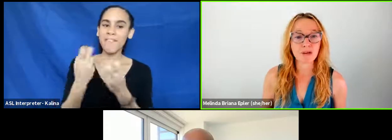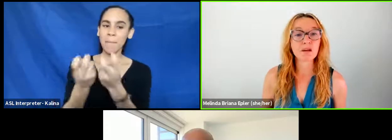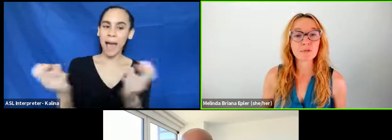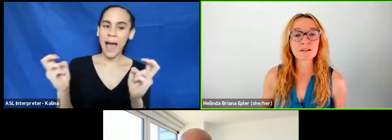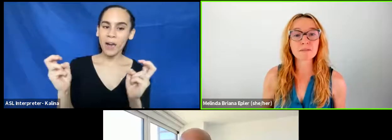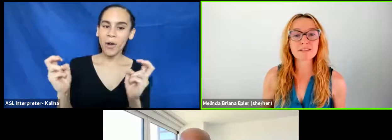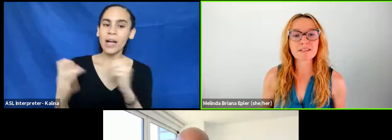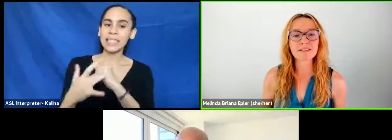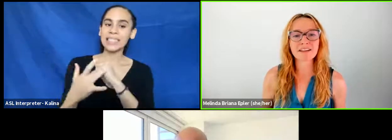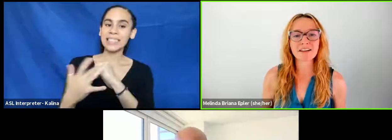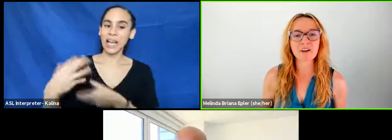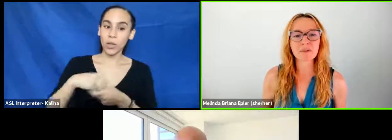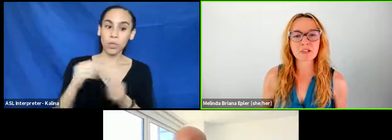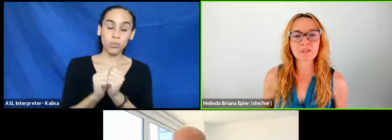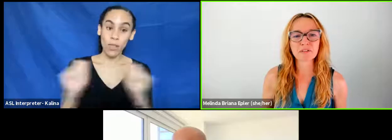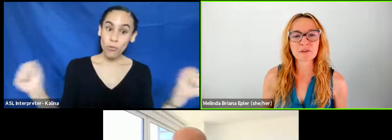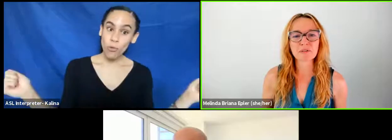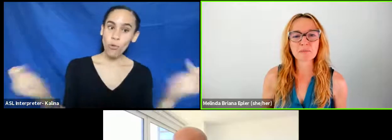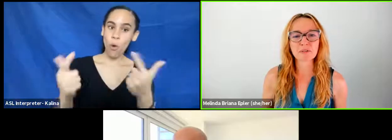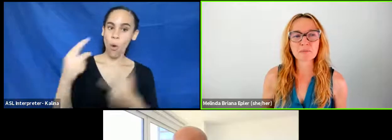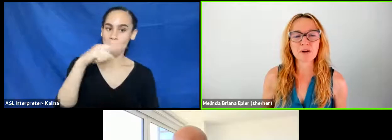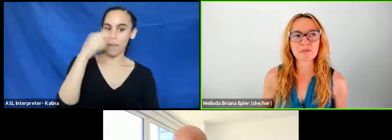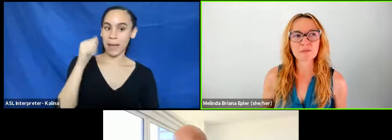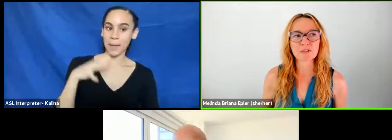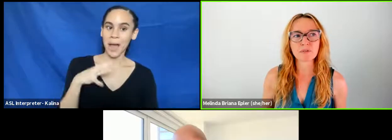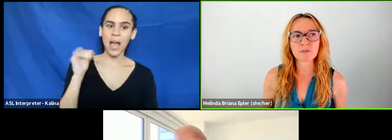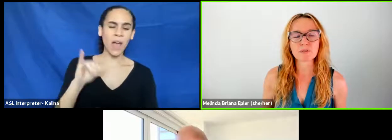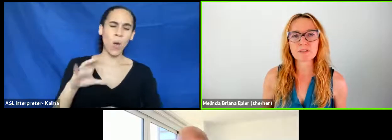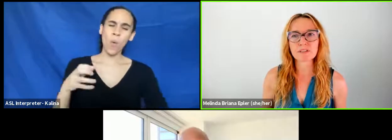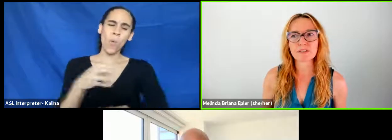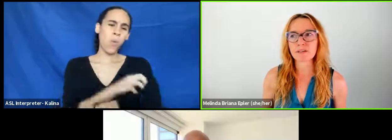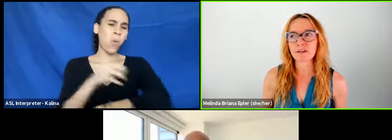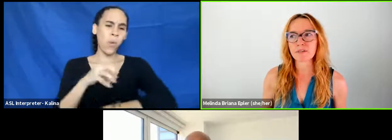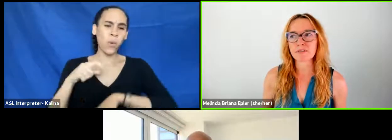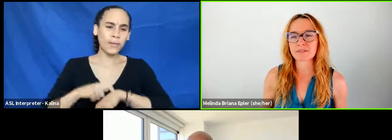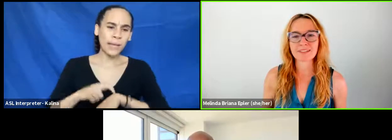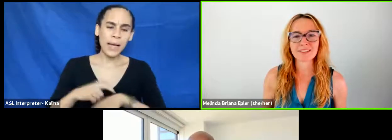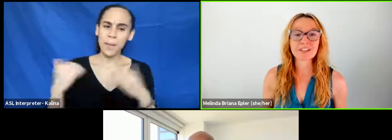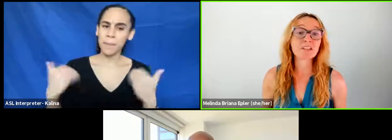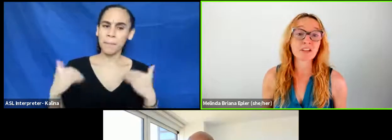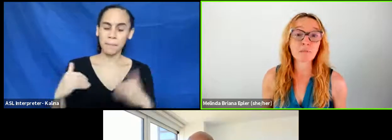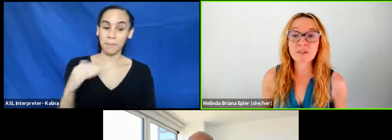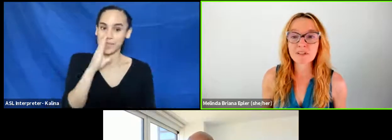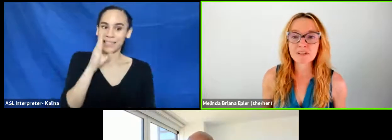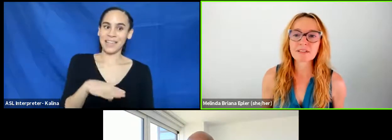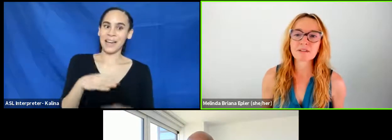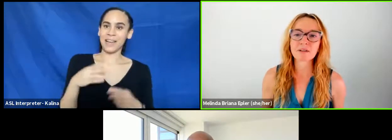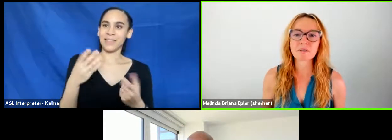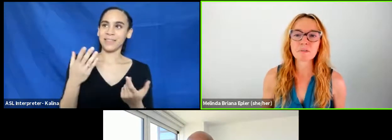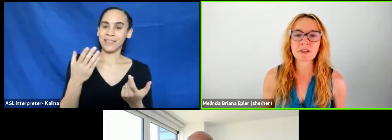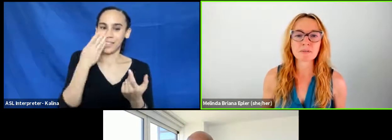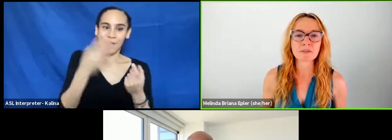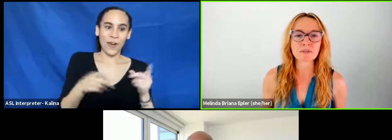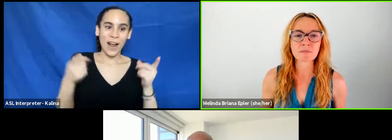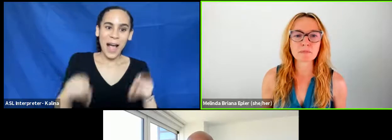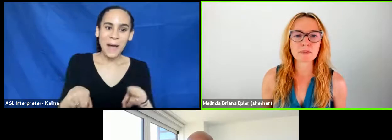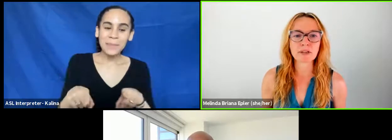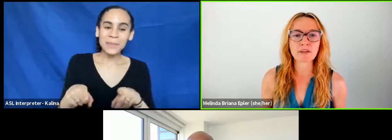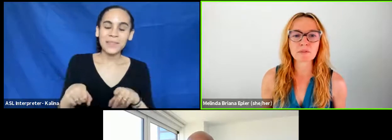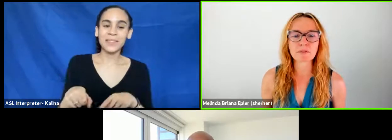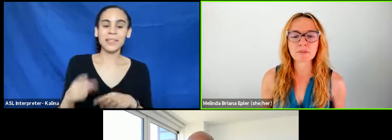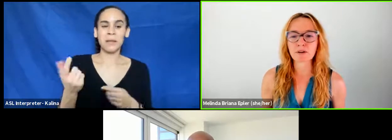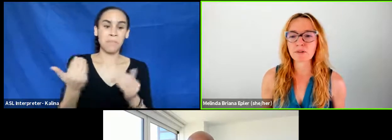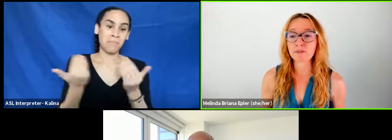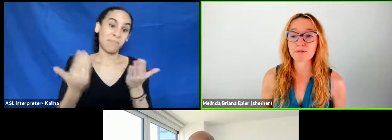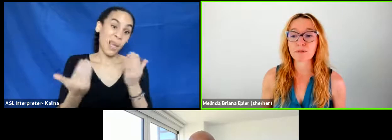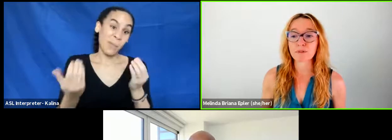all Black men on the panel. That was a really powerful time too. That just doesn't happen. Didn't happen then. Yeah, maybe it happens a little bit more now,